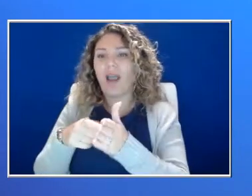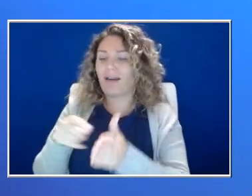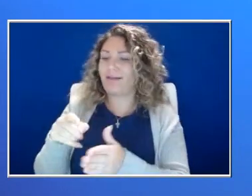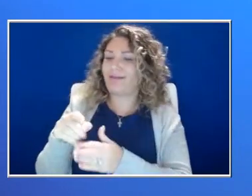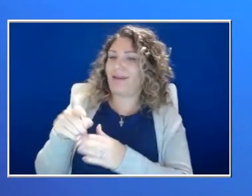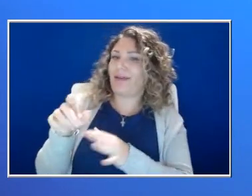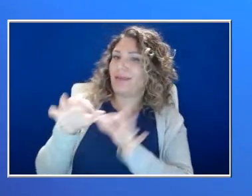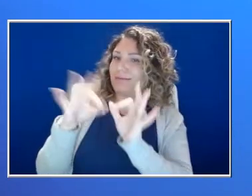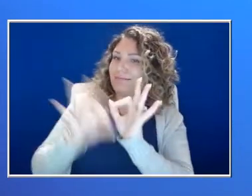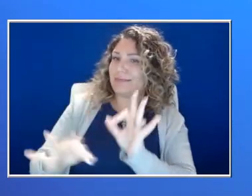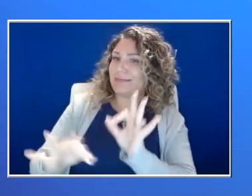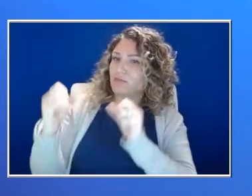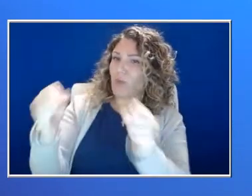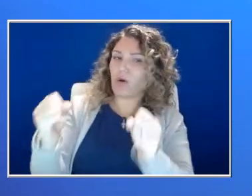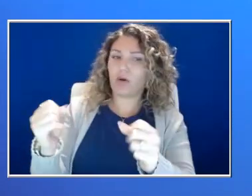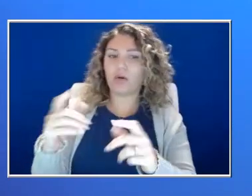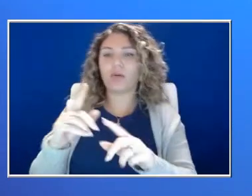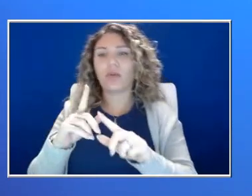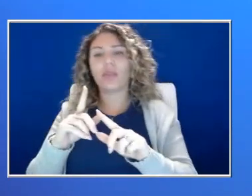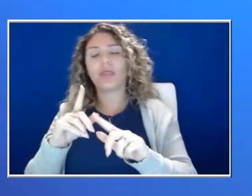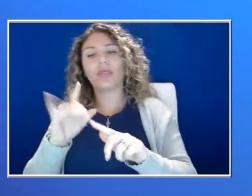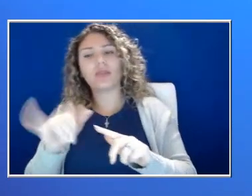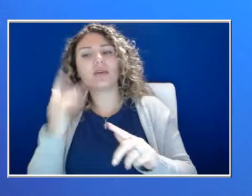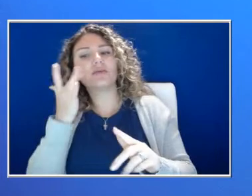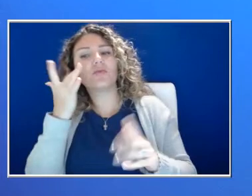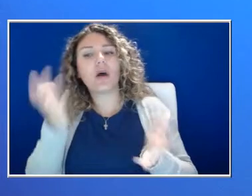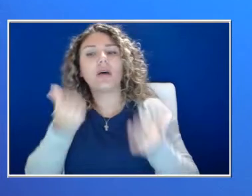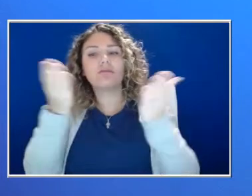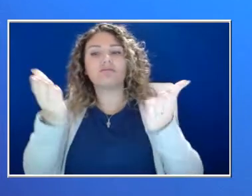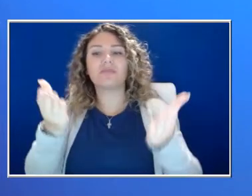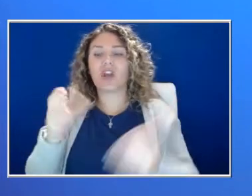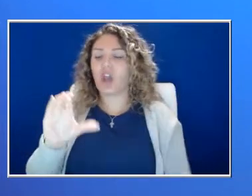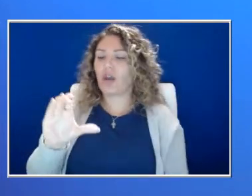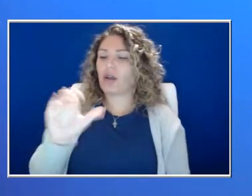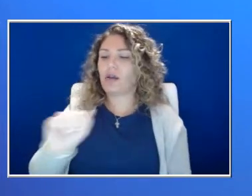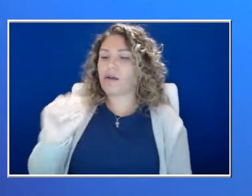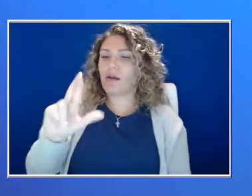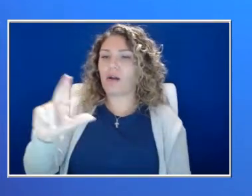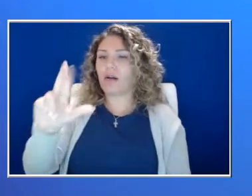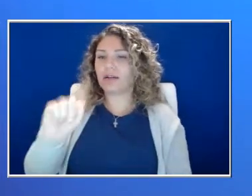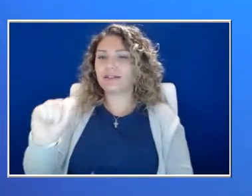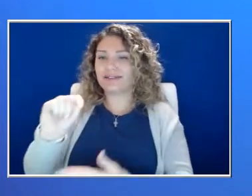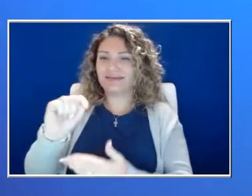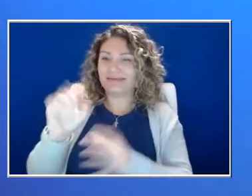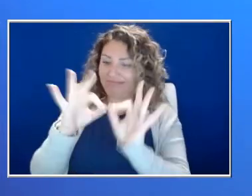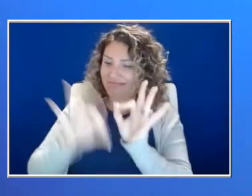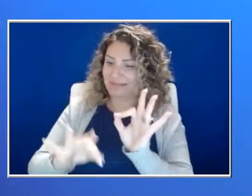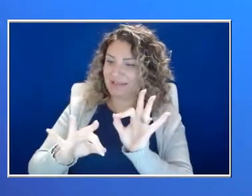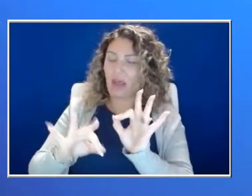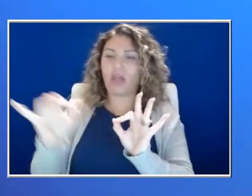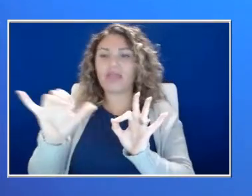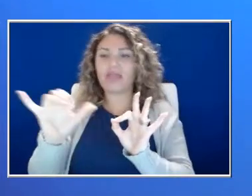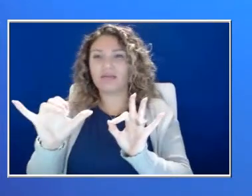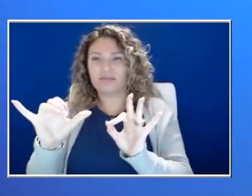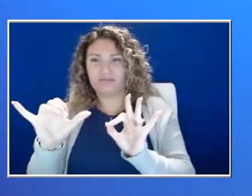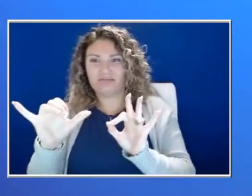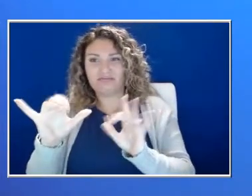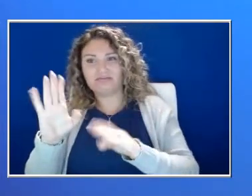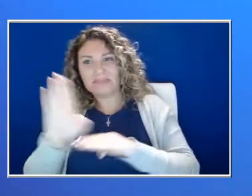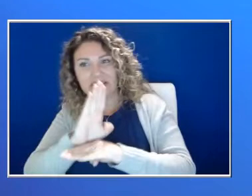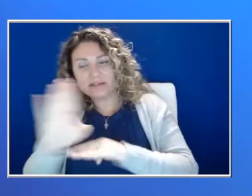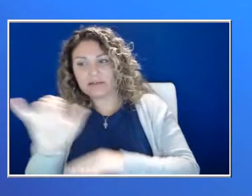why we highly recommend that these CAR T cells to be provided in institutions like KU that have a really